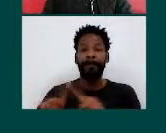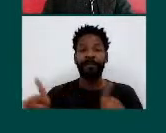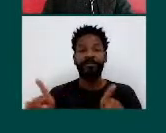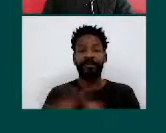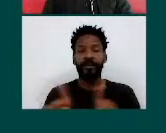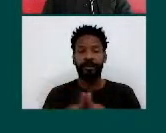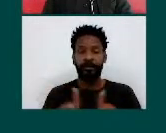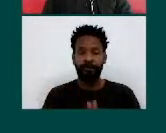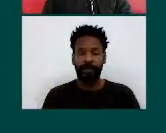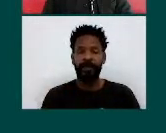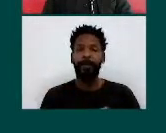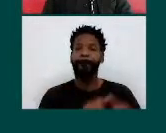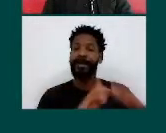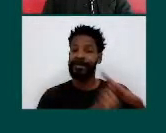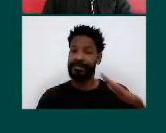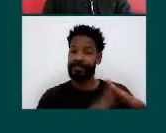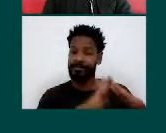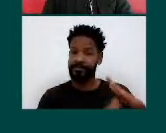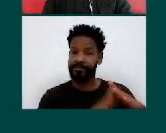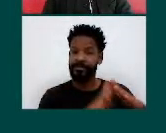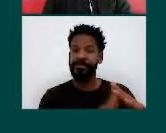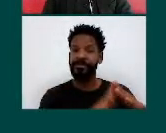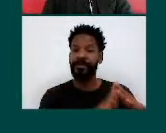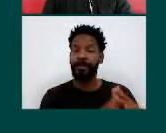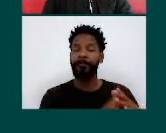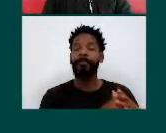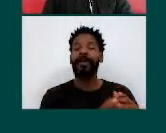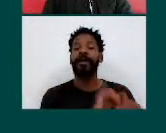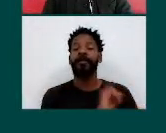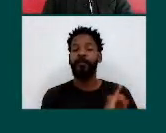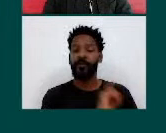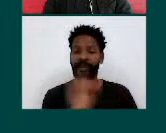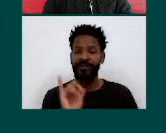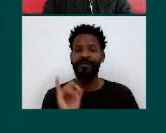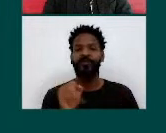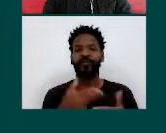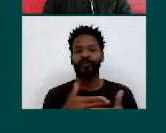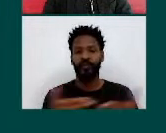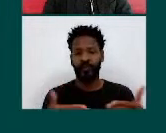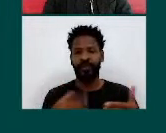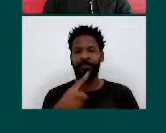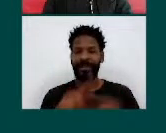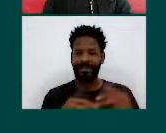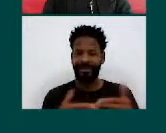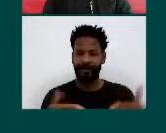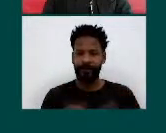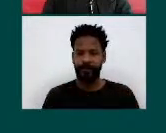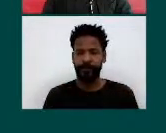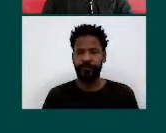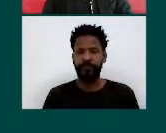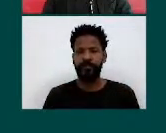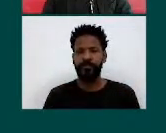flights commercials with private companies and federal companies.